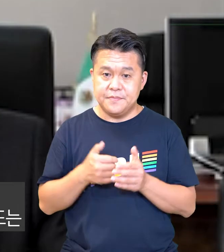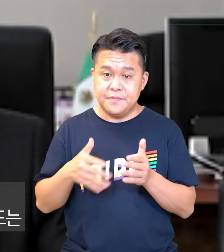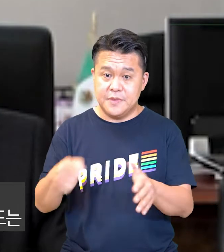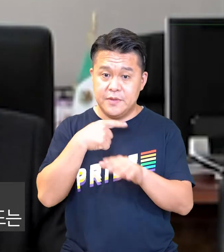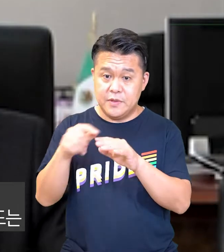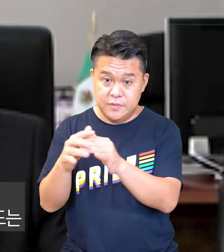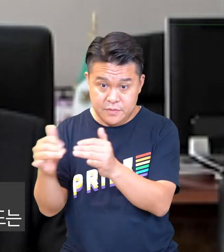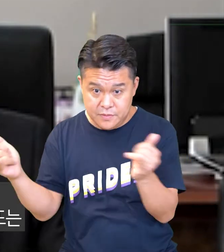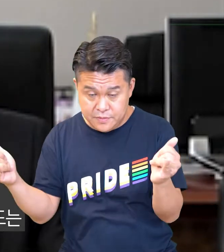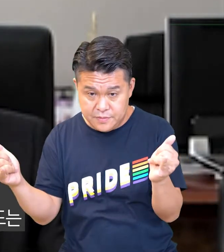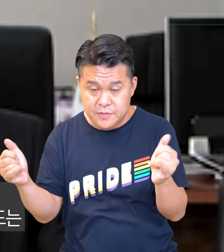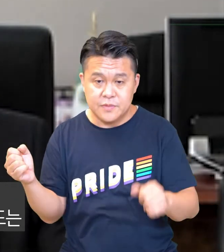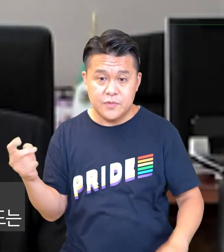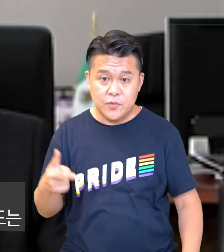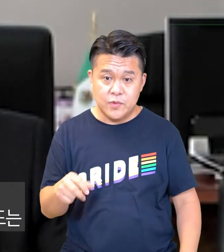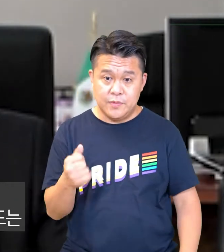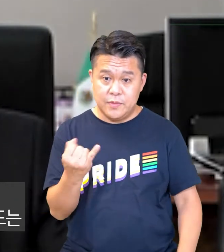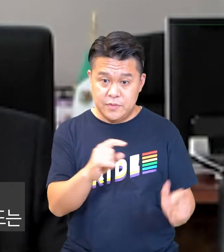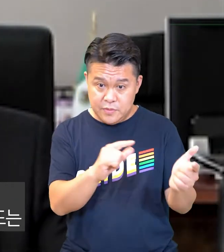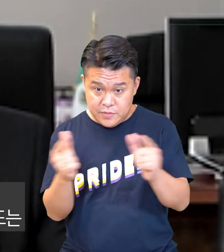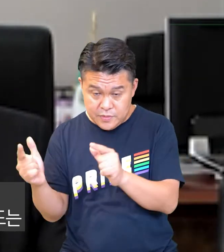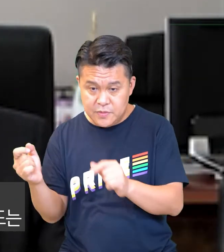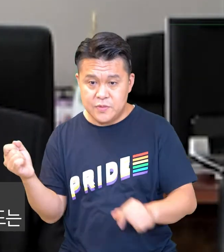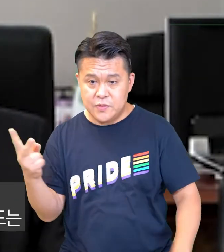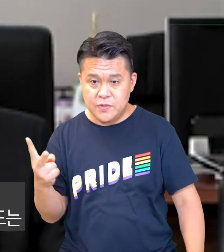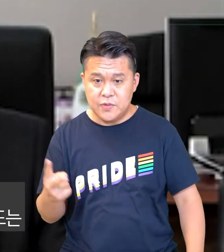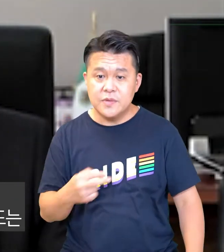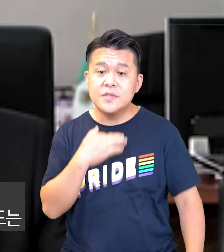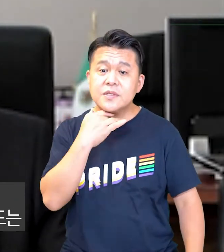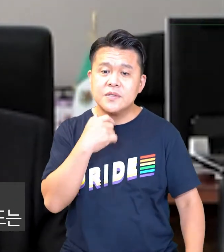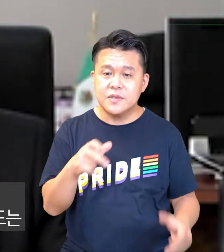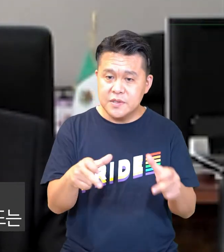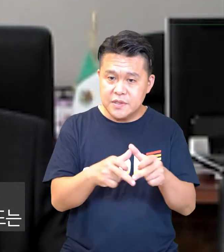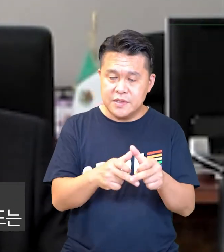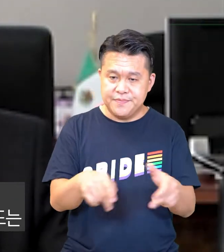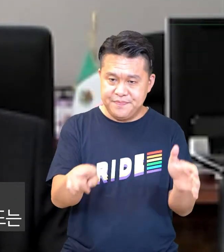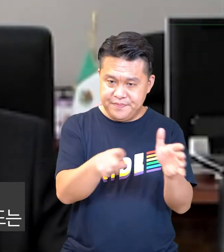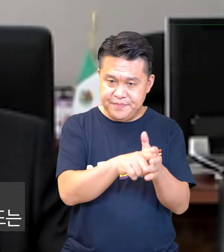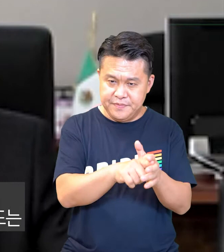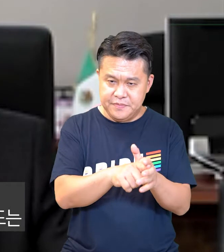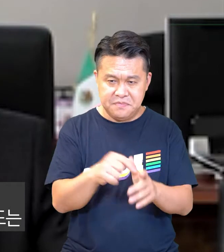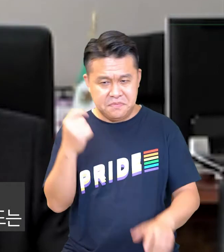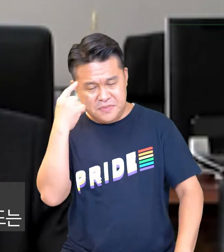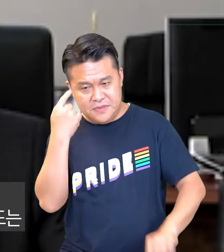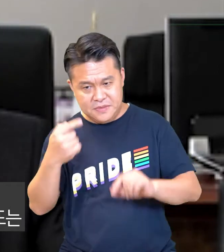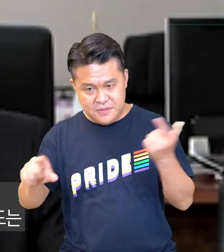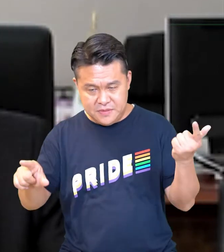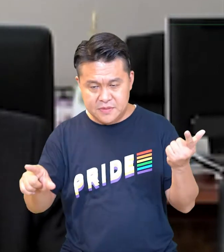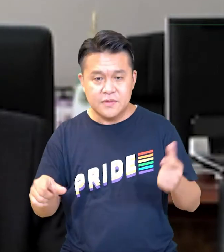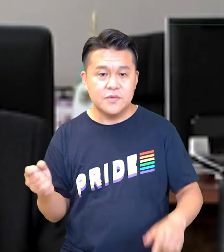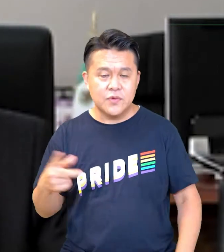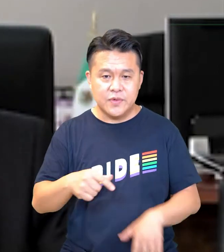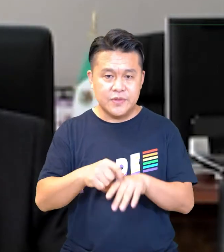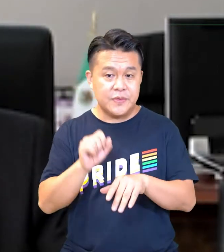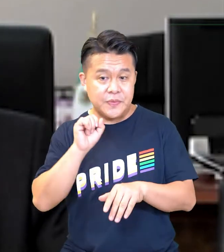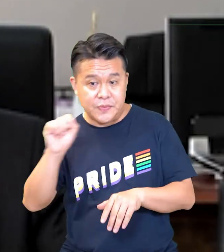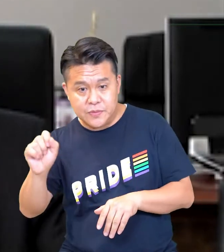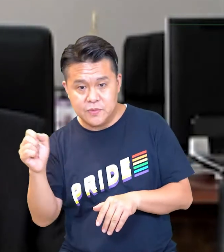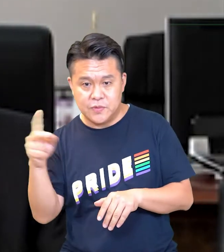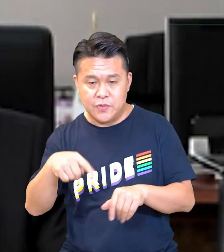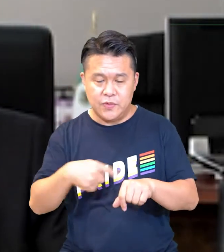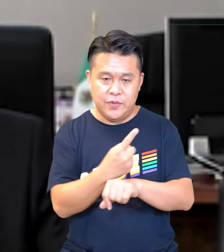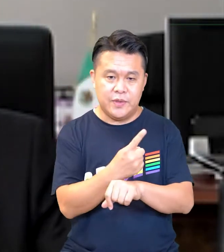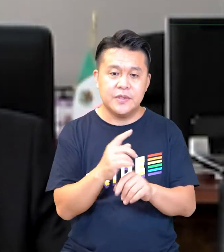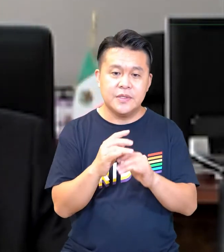gender, age, disabilities, religion, opinions, sexual preferences, or any